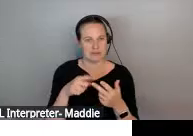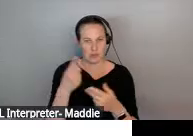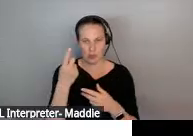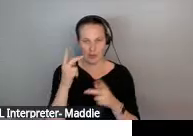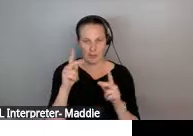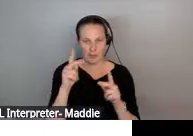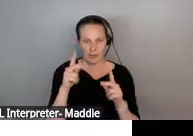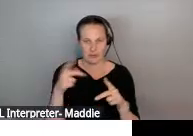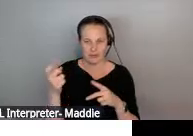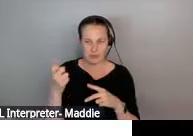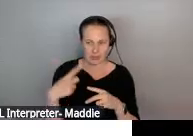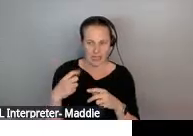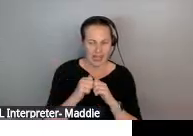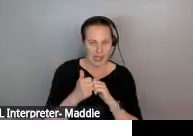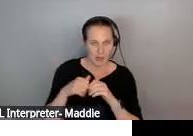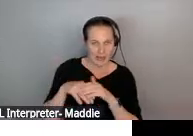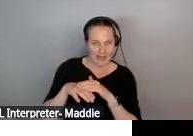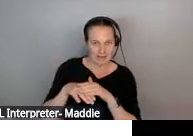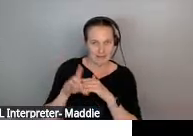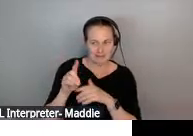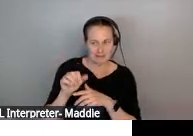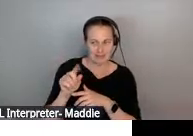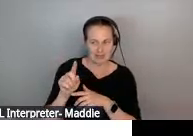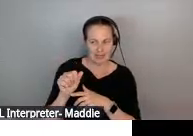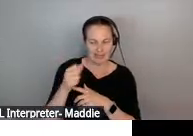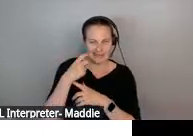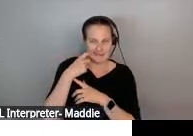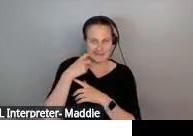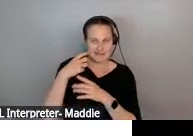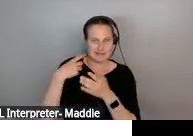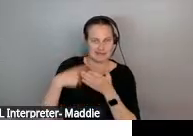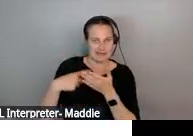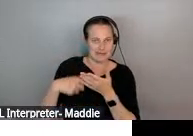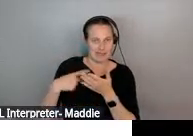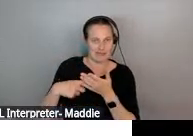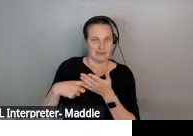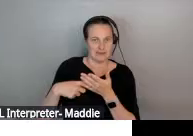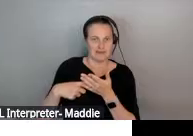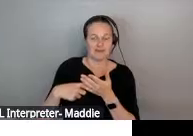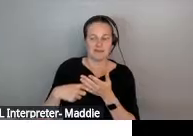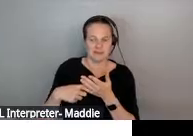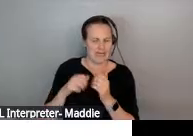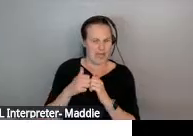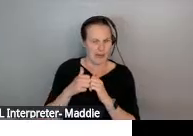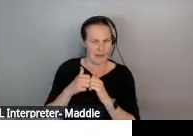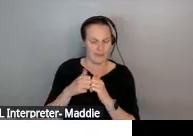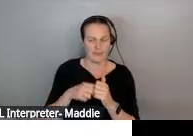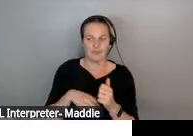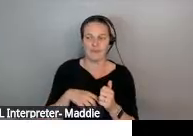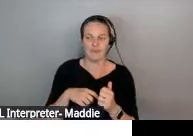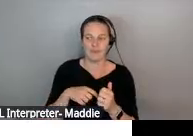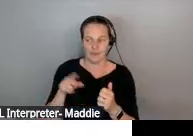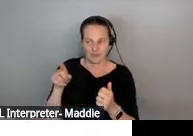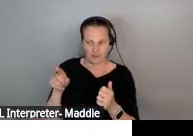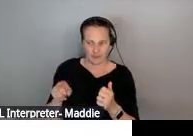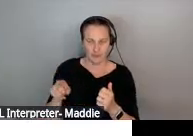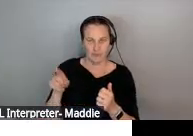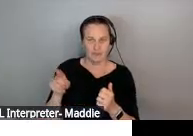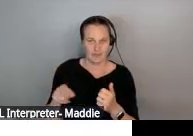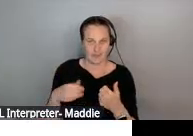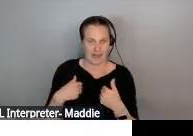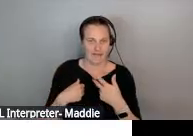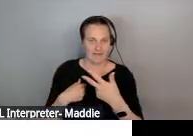to access the data that had been discussed earlier. And there's a couple ways to do that. So I did list a